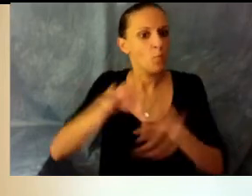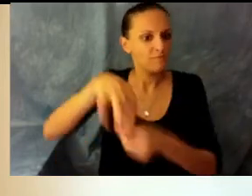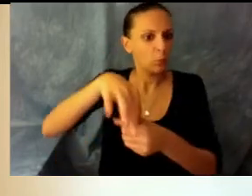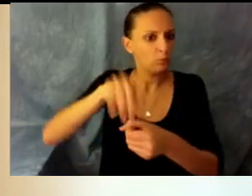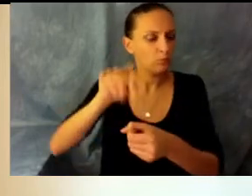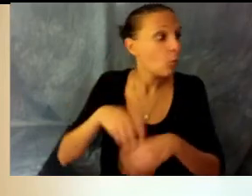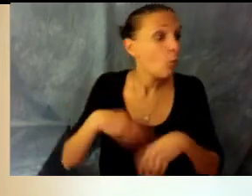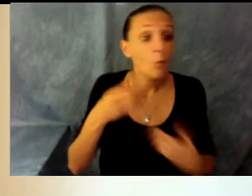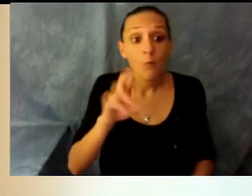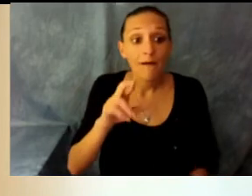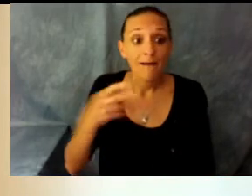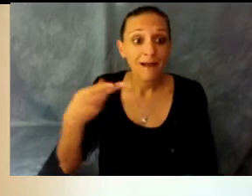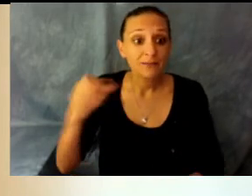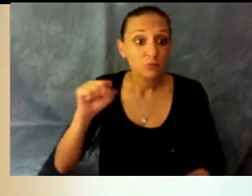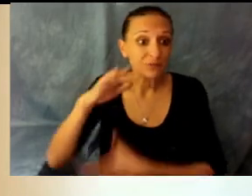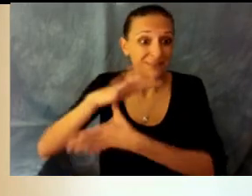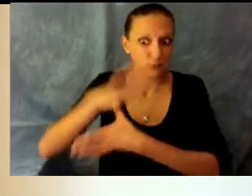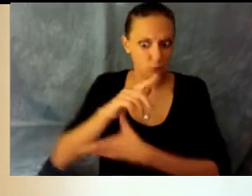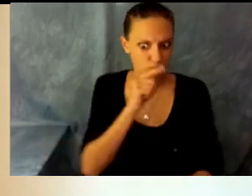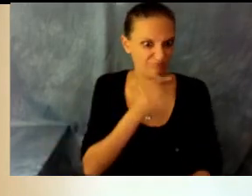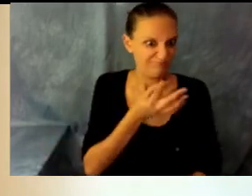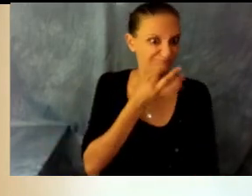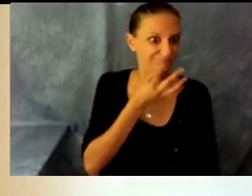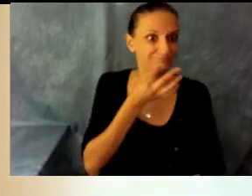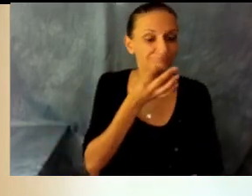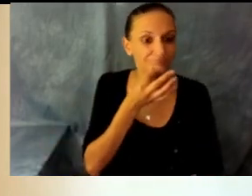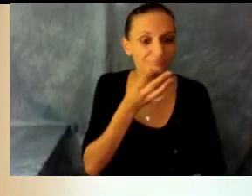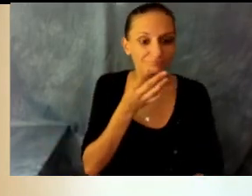school seniors who are, about to become